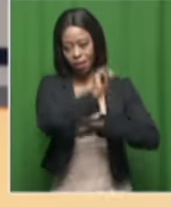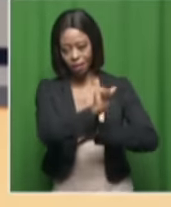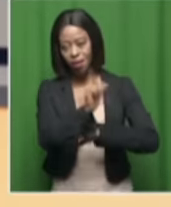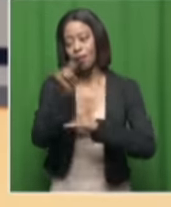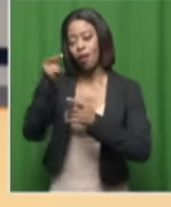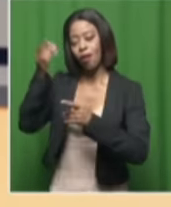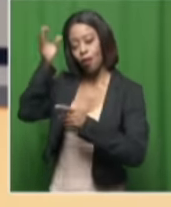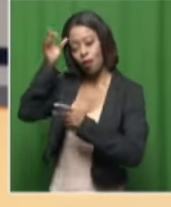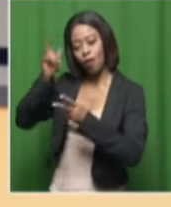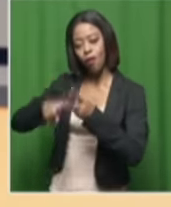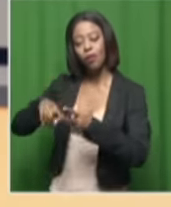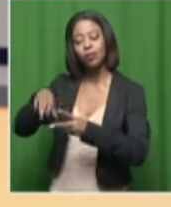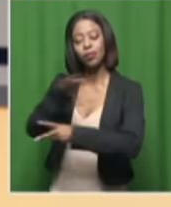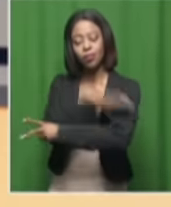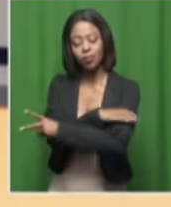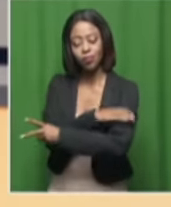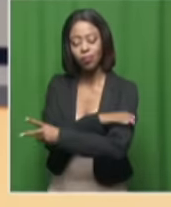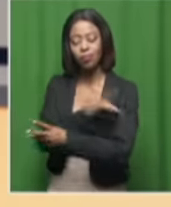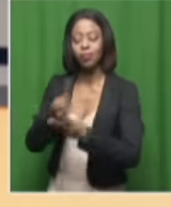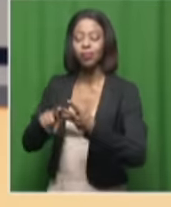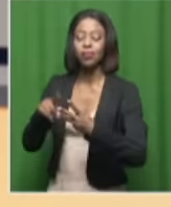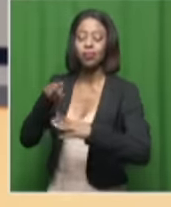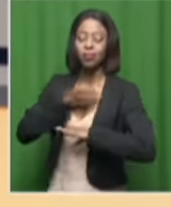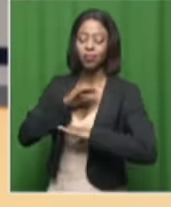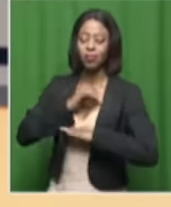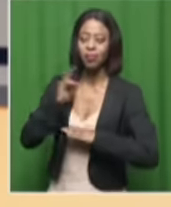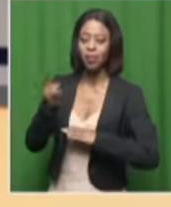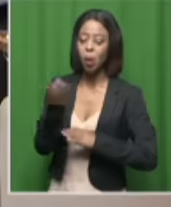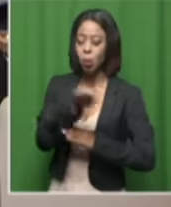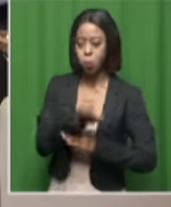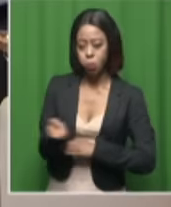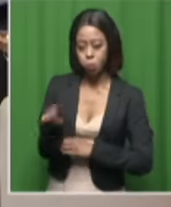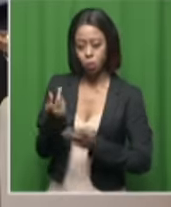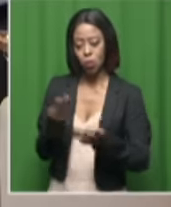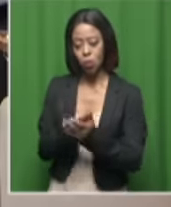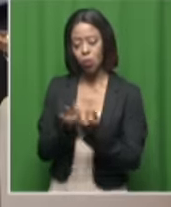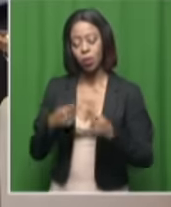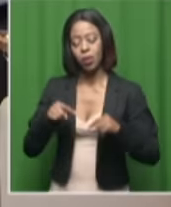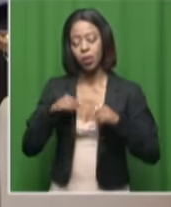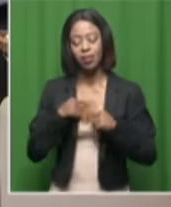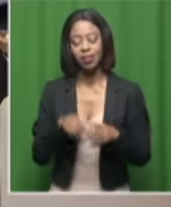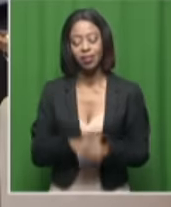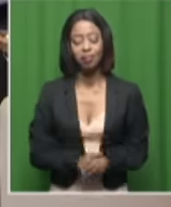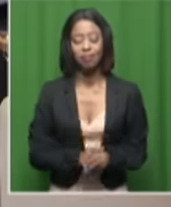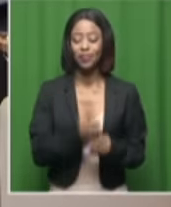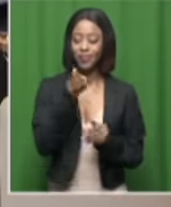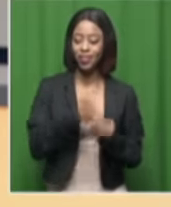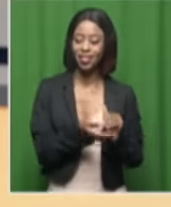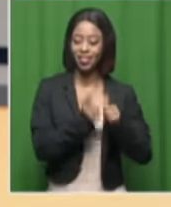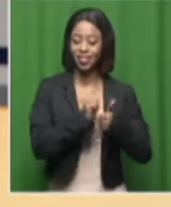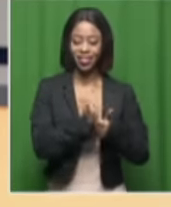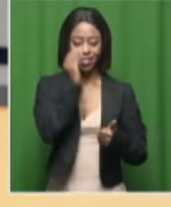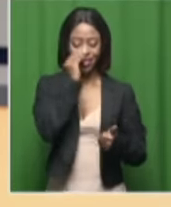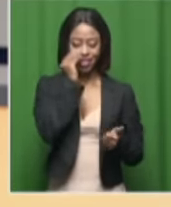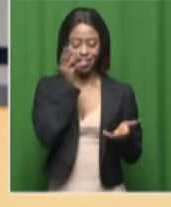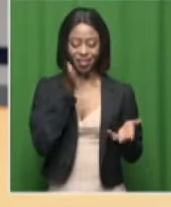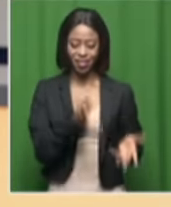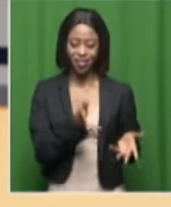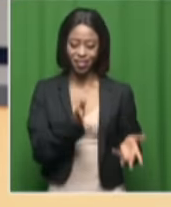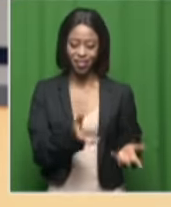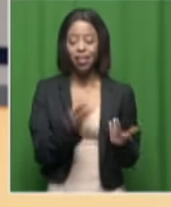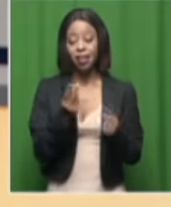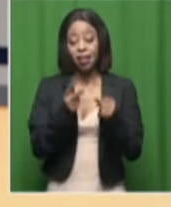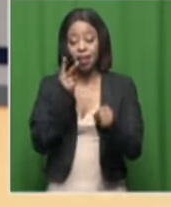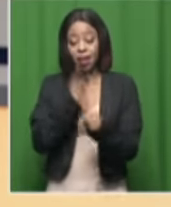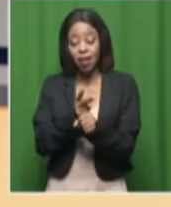Coach Jose Riveiro, as well as Thapelo Xoki and Olisa Ndah. That's how we wrap up your sport news for today. We will, of course, do it